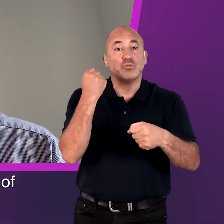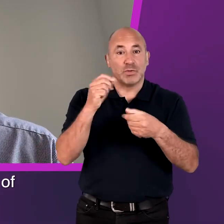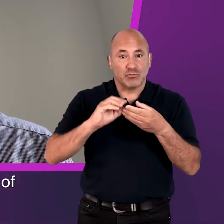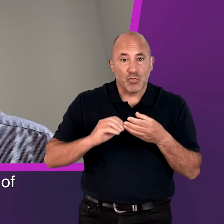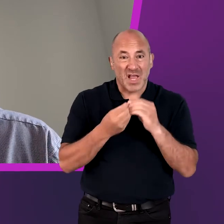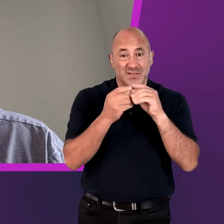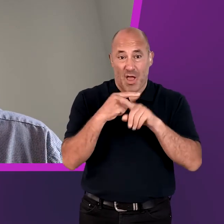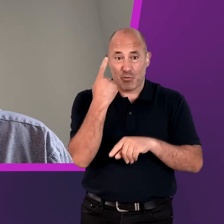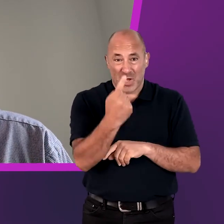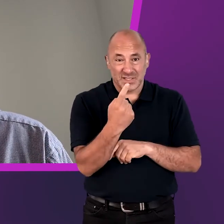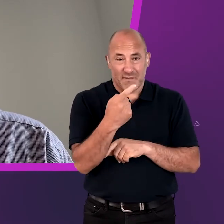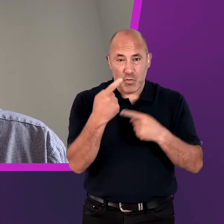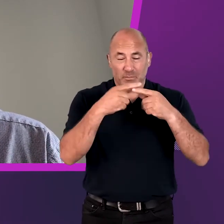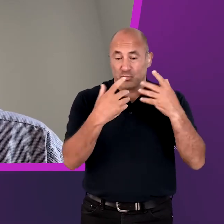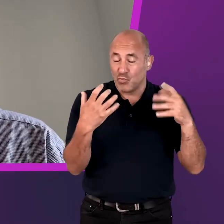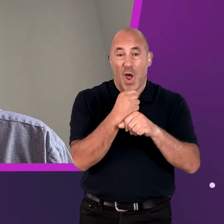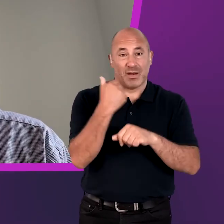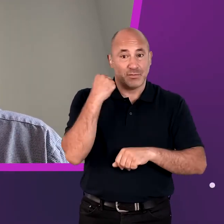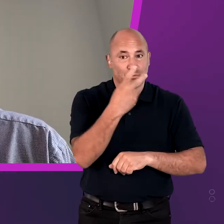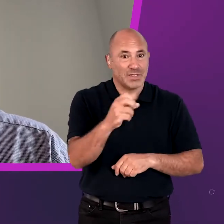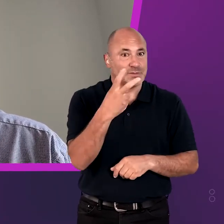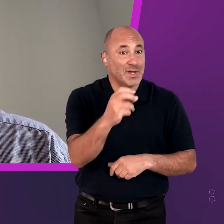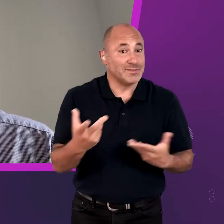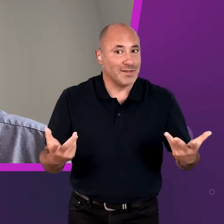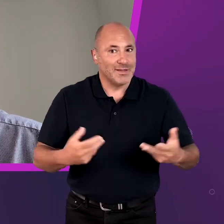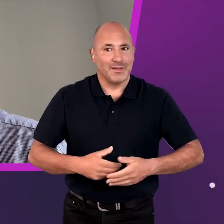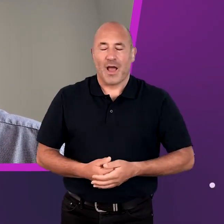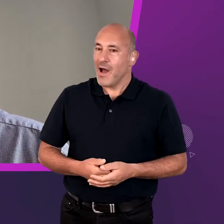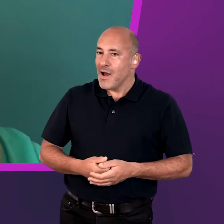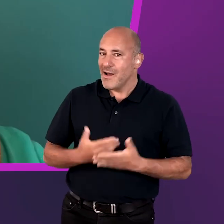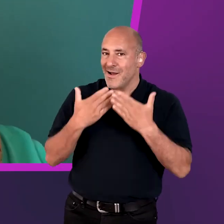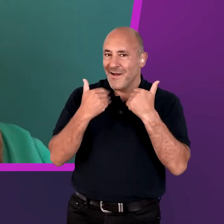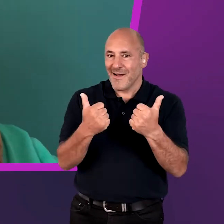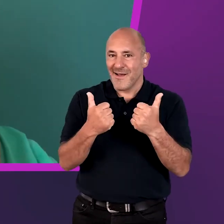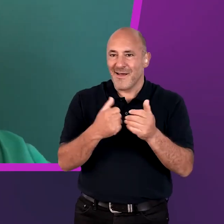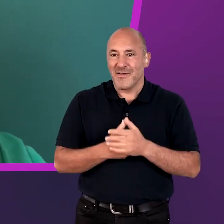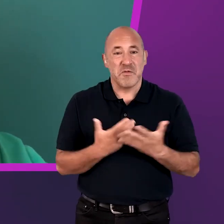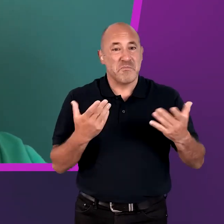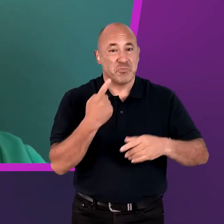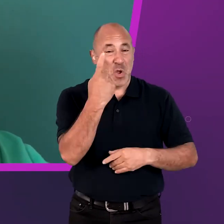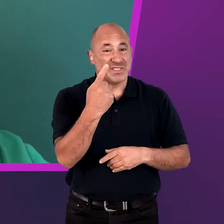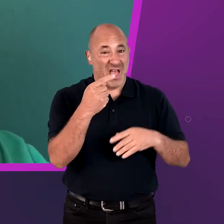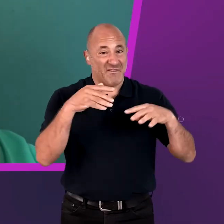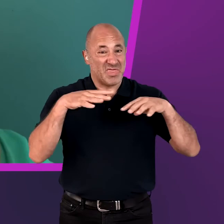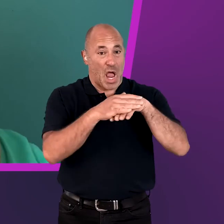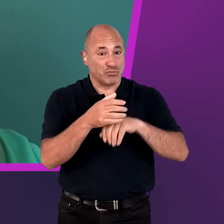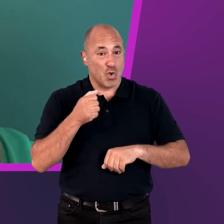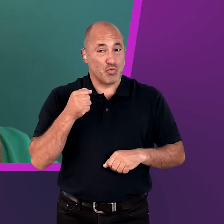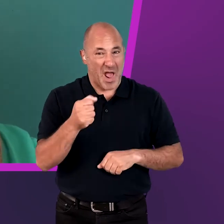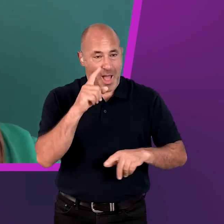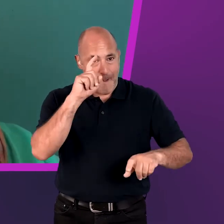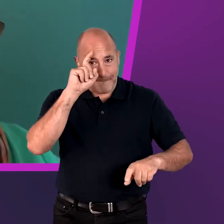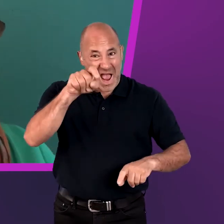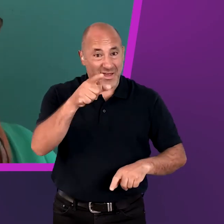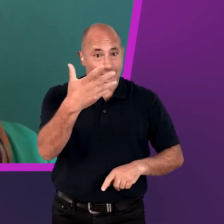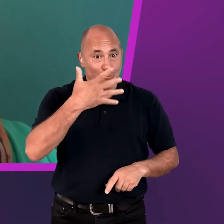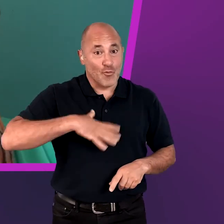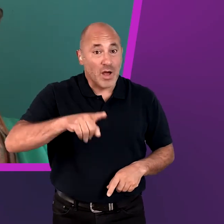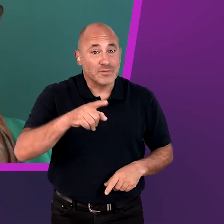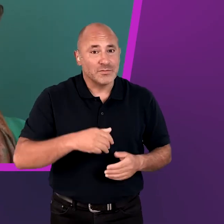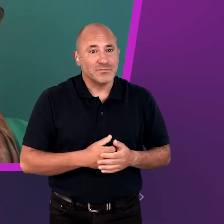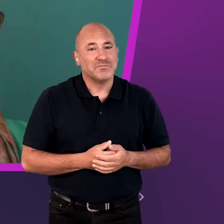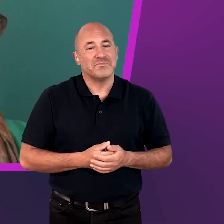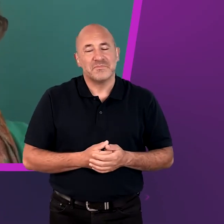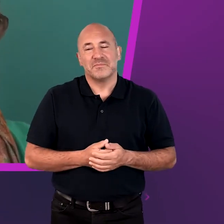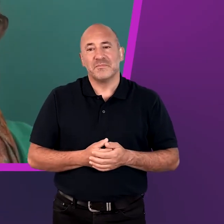apprentices and graduates, like you, who won this competition in 2020. Thanks, David. So, would you like to be a